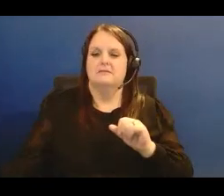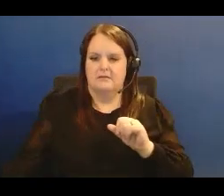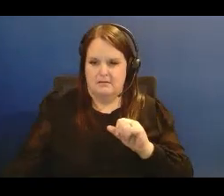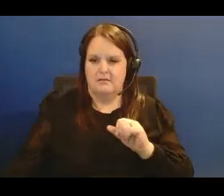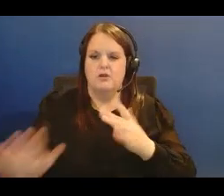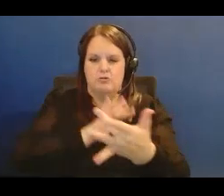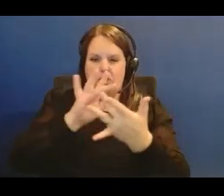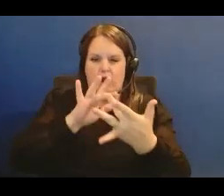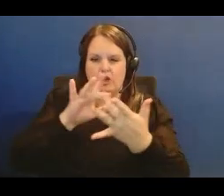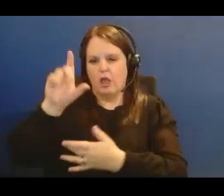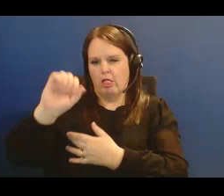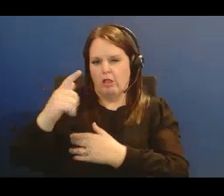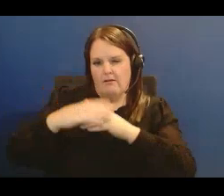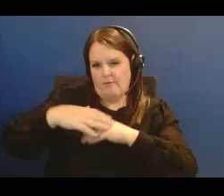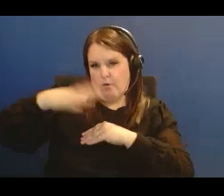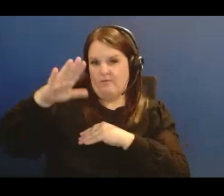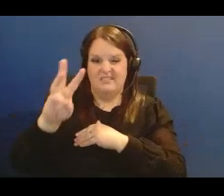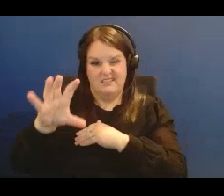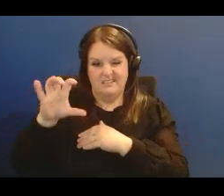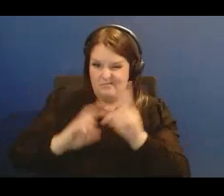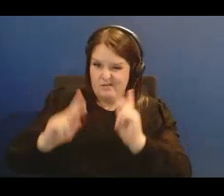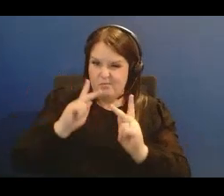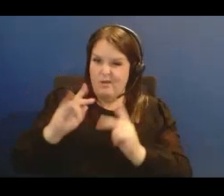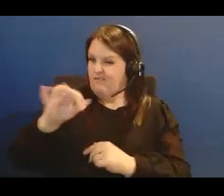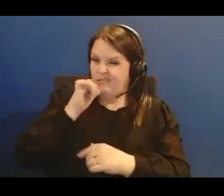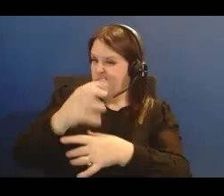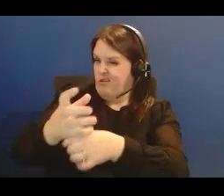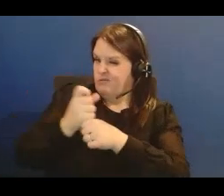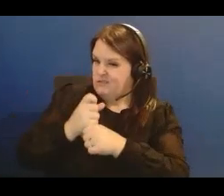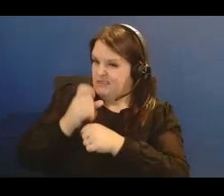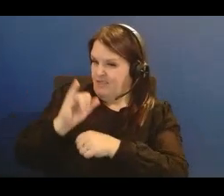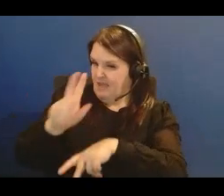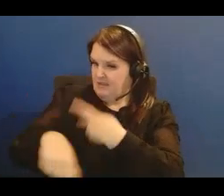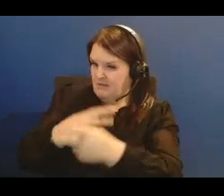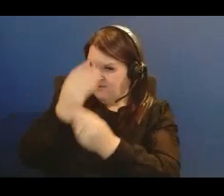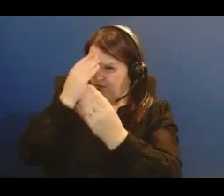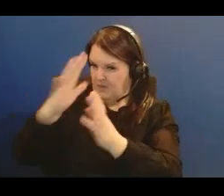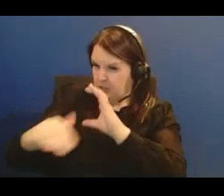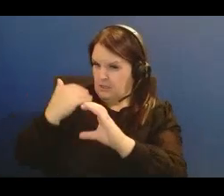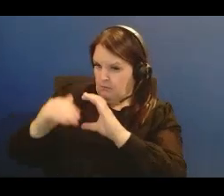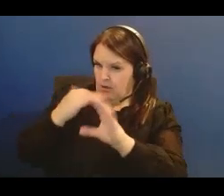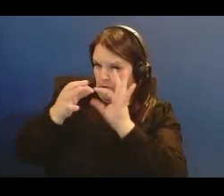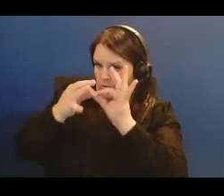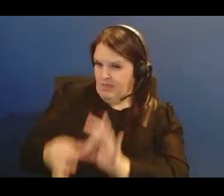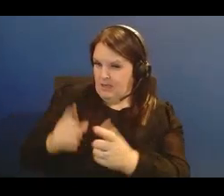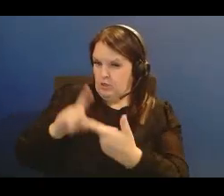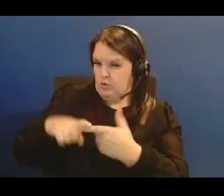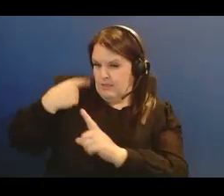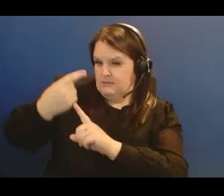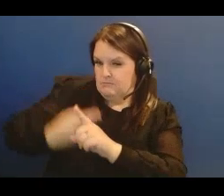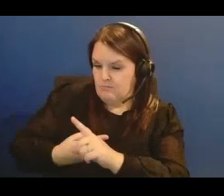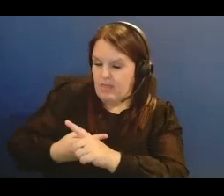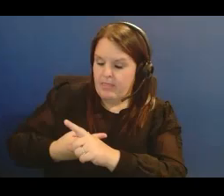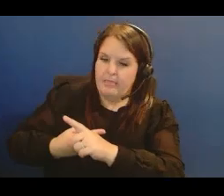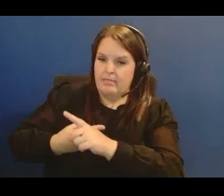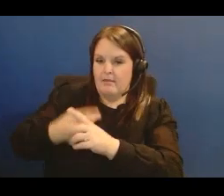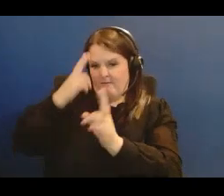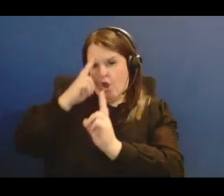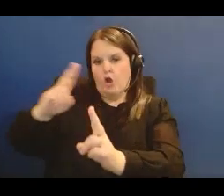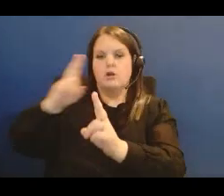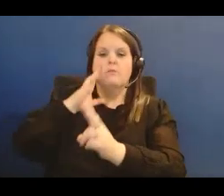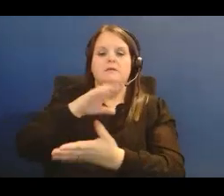contact log for over 600 individuals. If you're not receiving such information related to kind of this month of observance, please provide